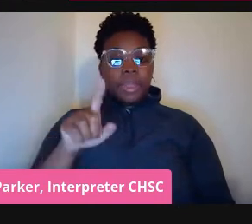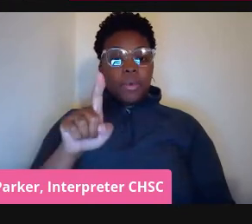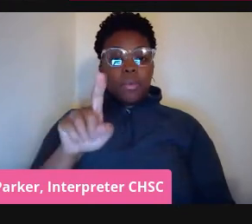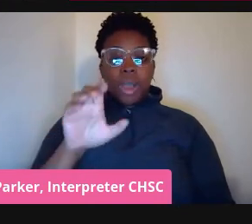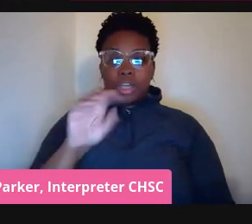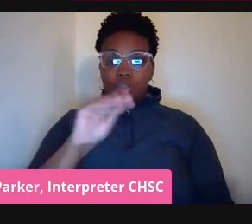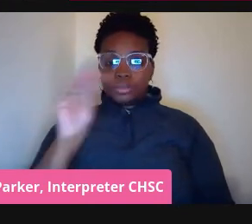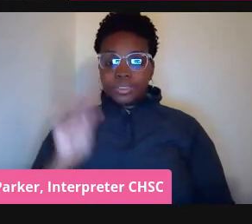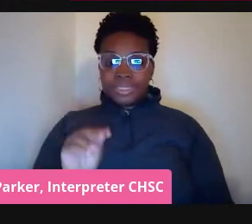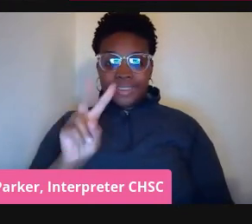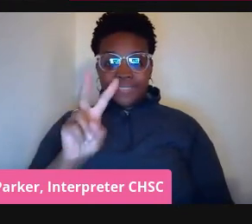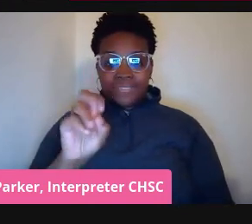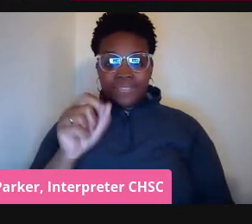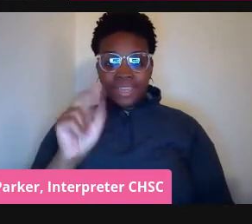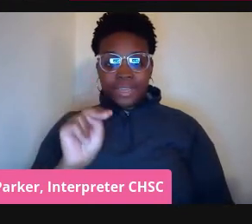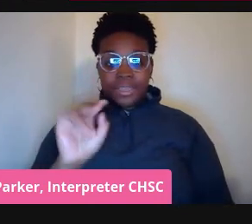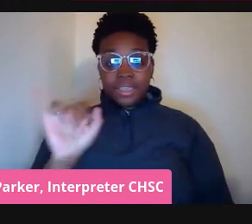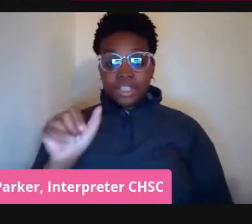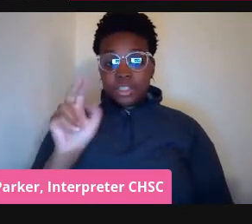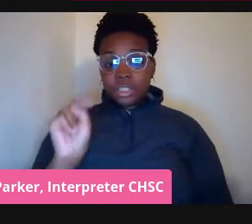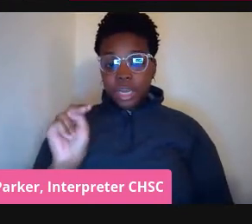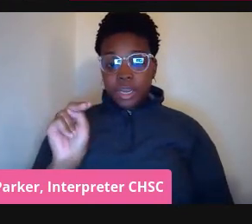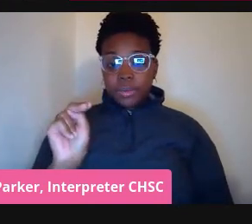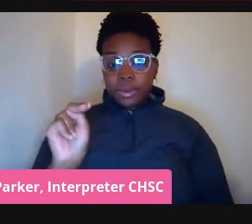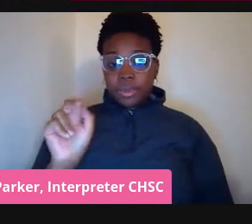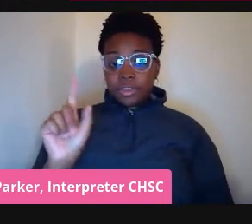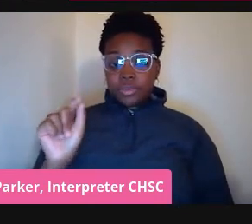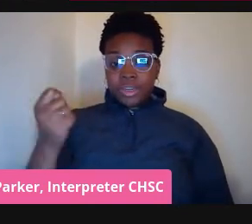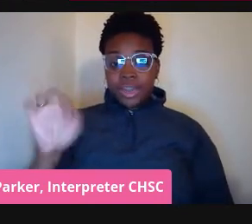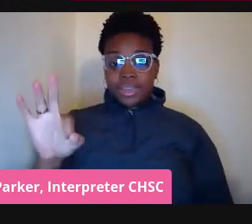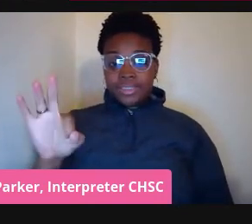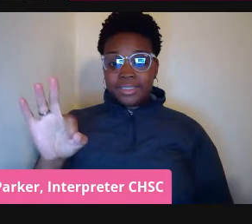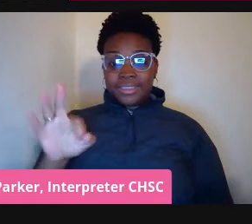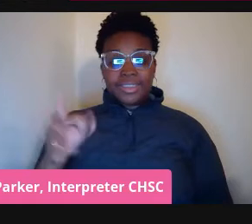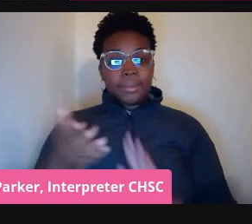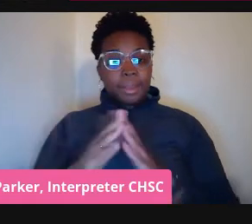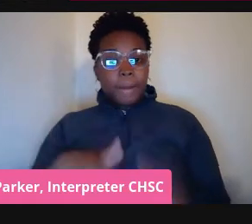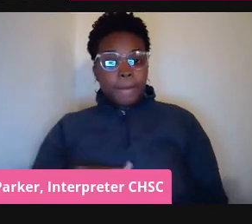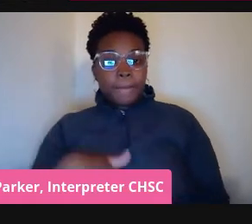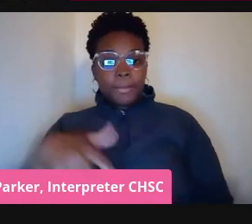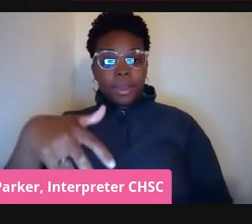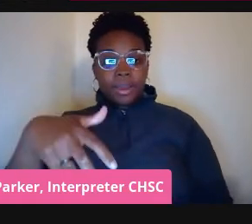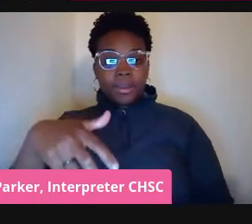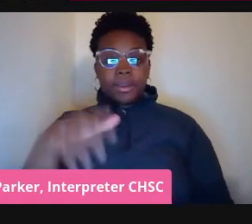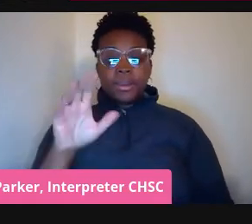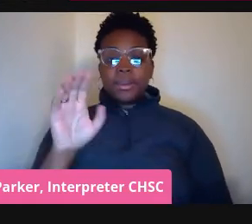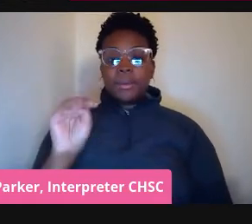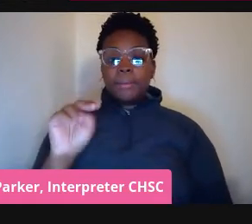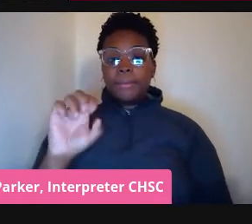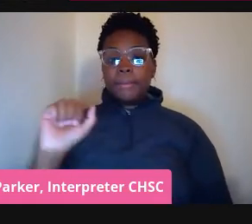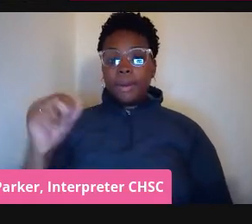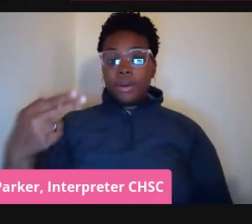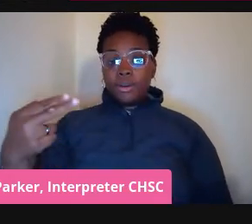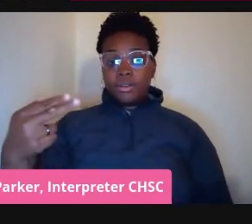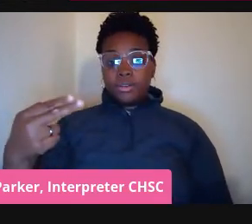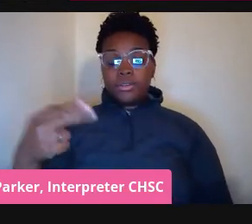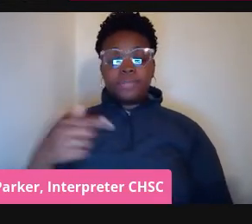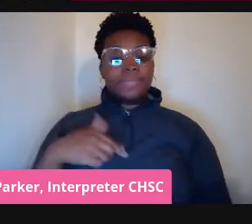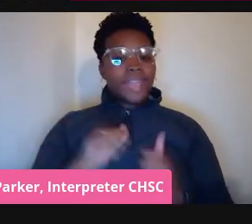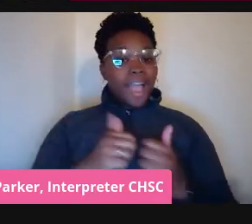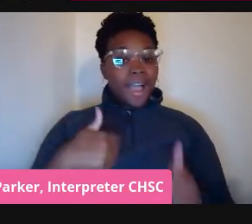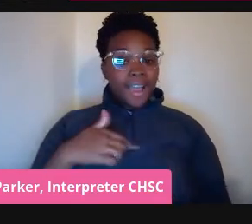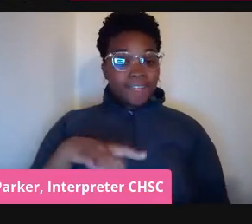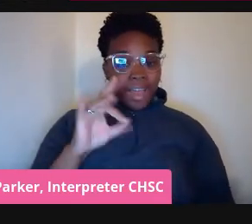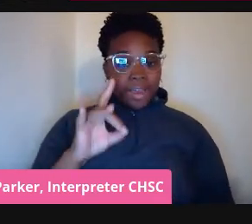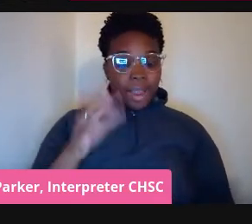in January of 2019, and I was pregnant in March. And so the reason I found out I was pregnant was because